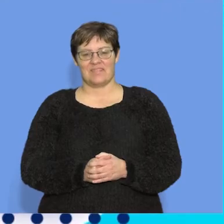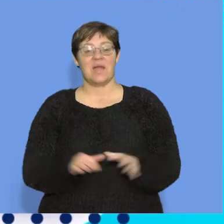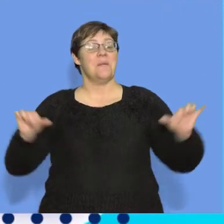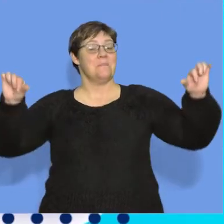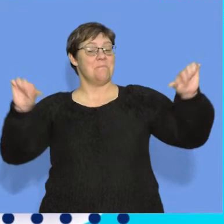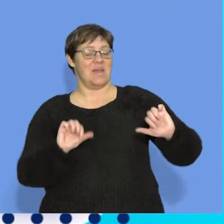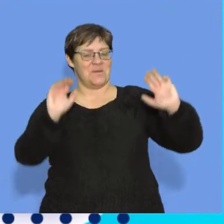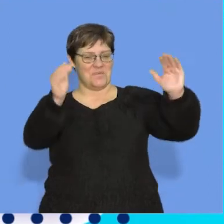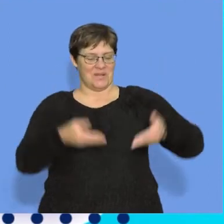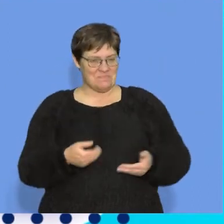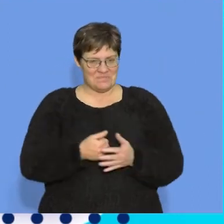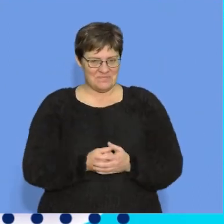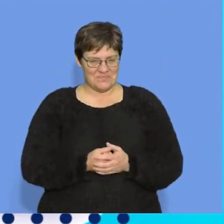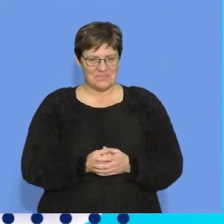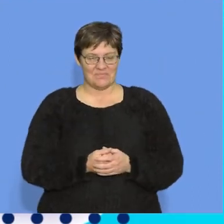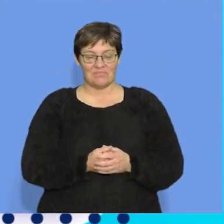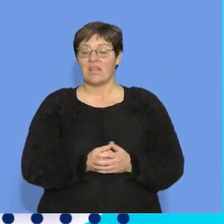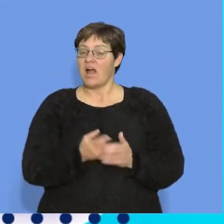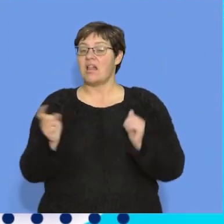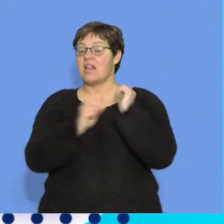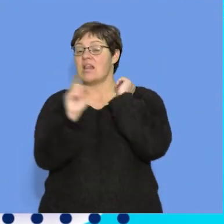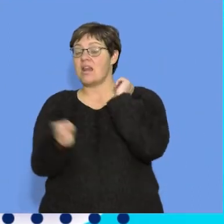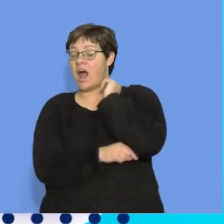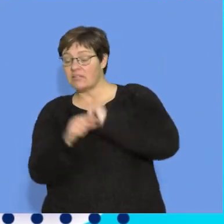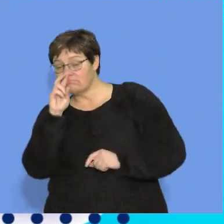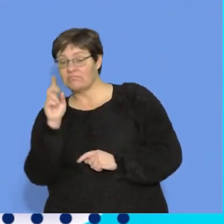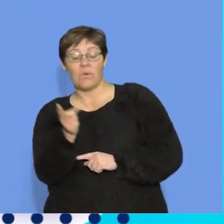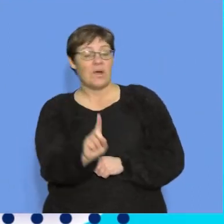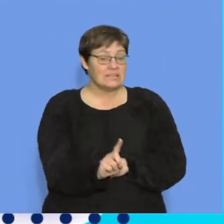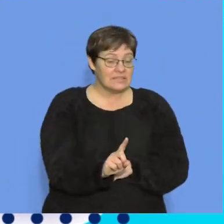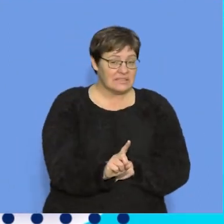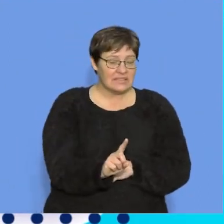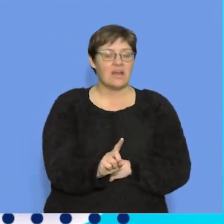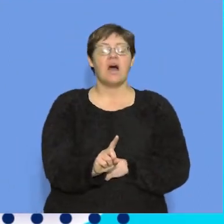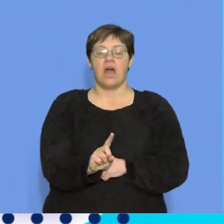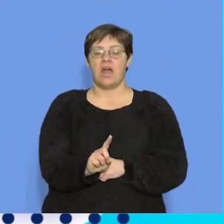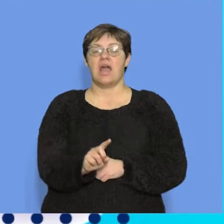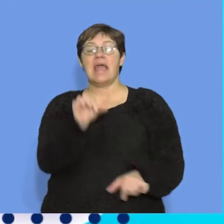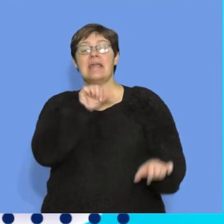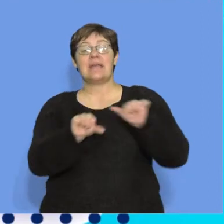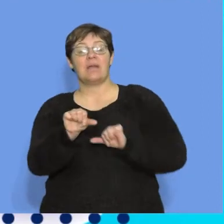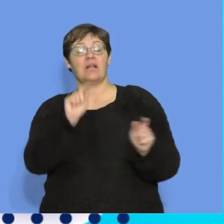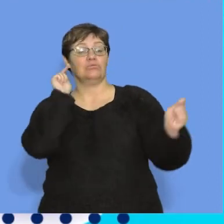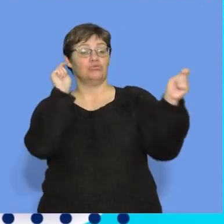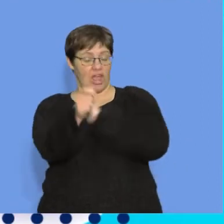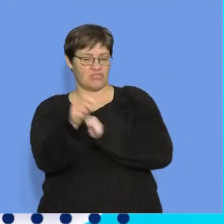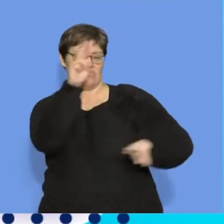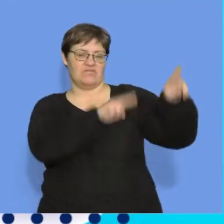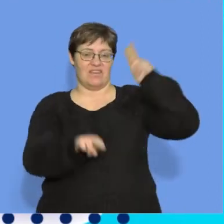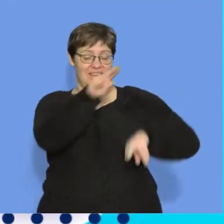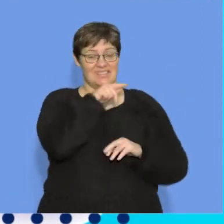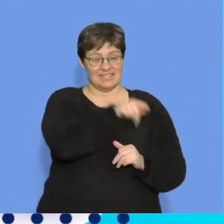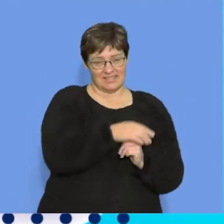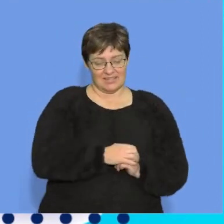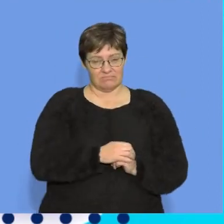Welcome back. We're into our last little look at revising chemical change. And the thing we